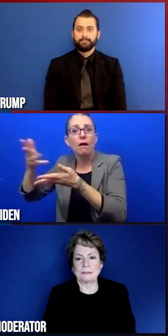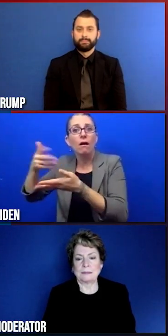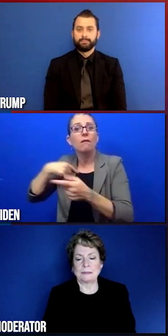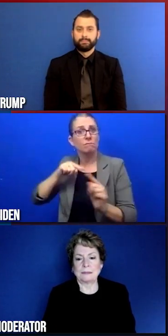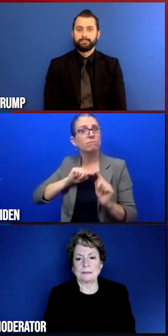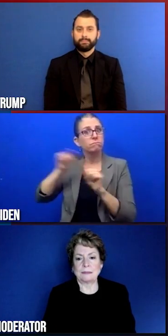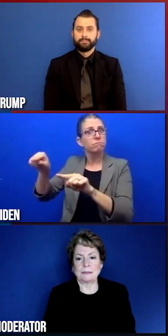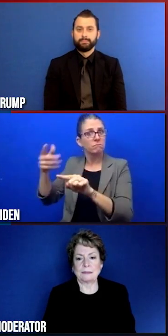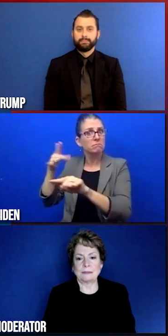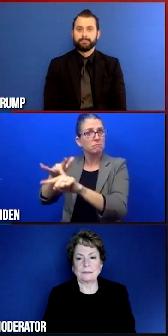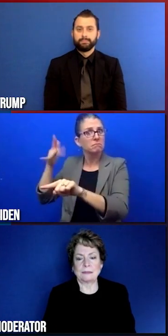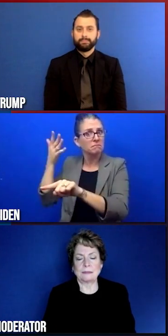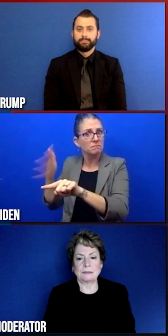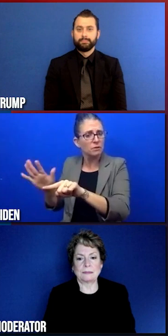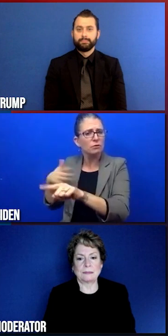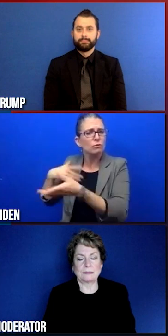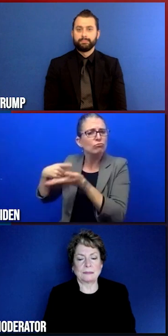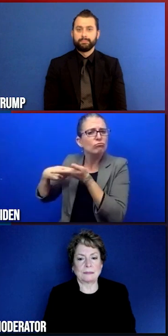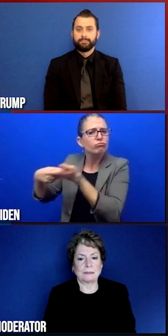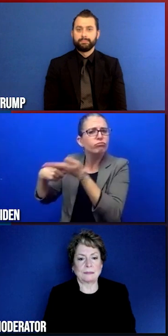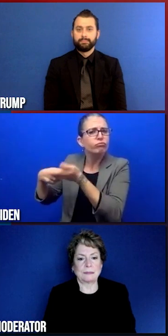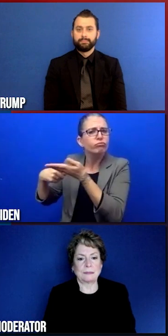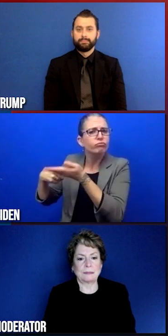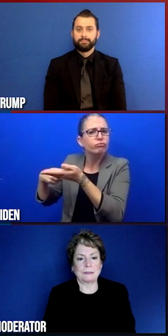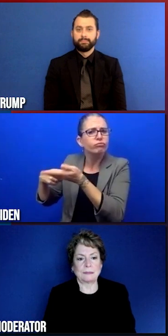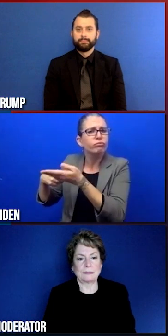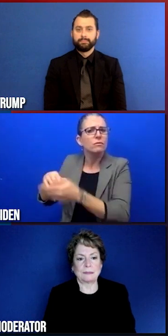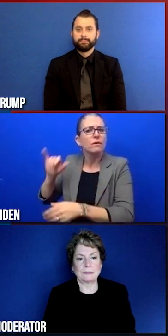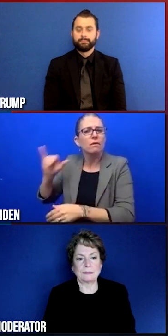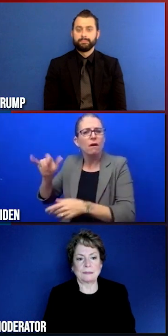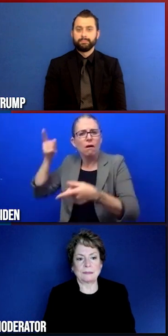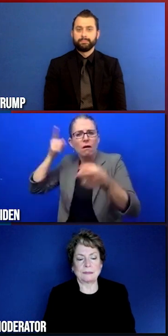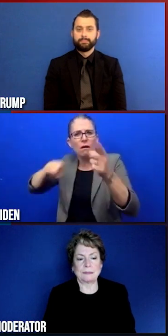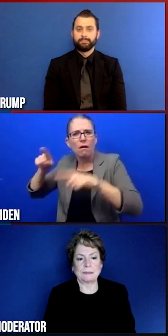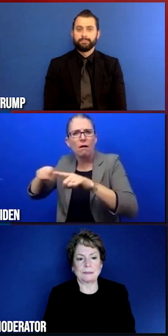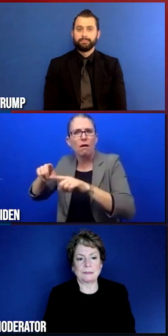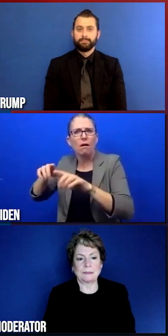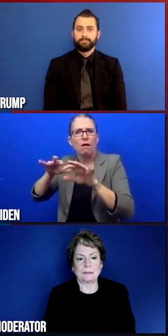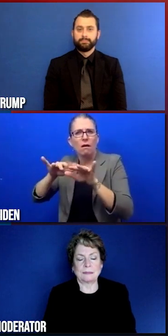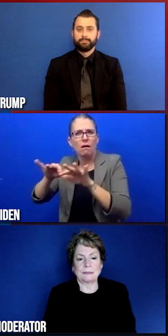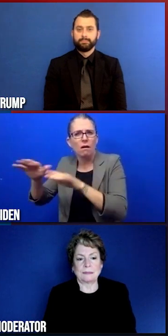close? Why are you moving more forces here? Why are you continuing to do